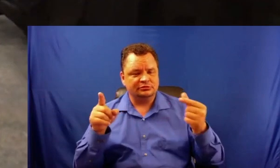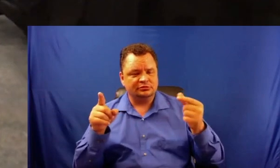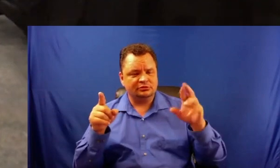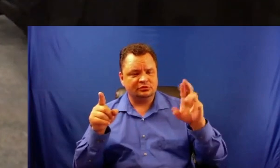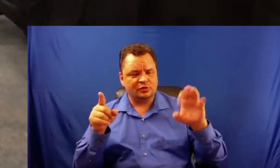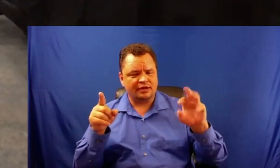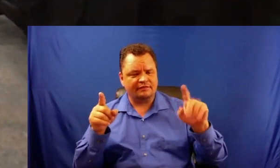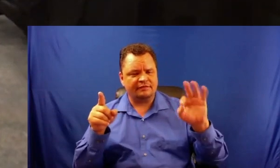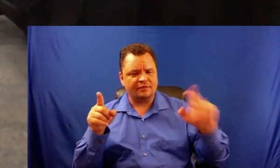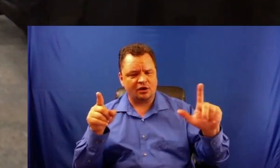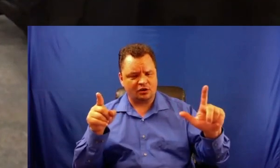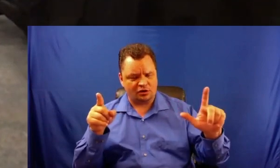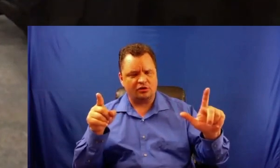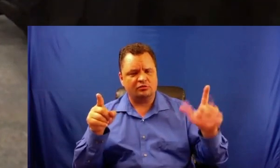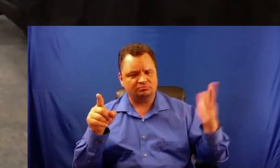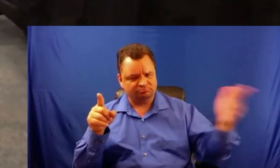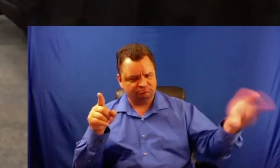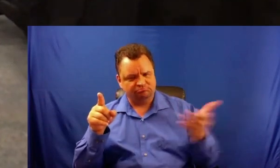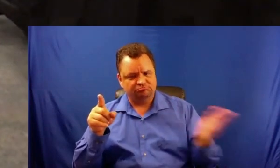Gretel.